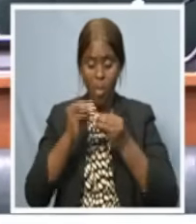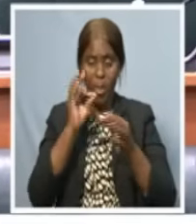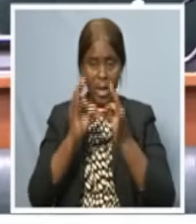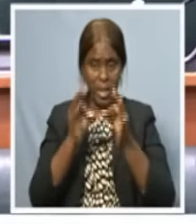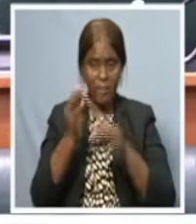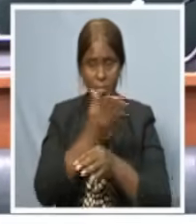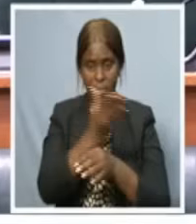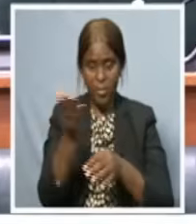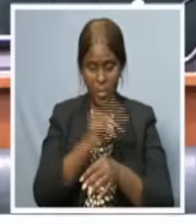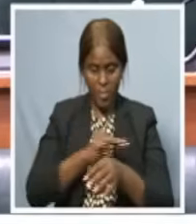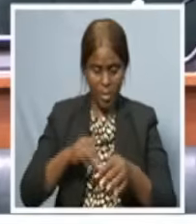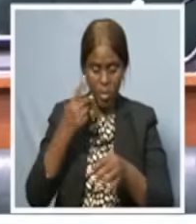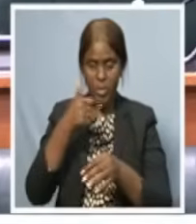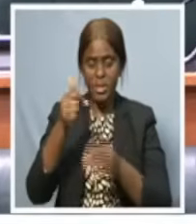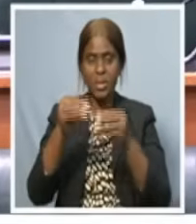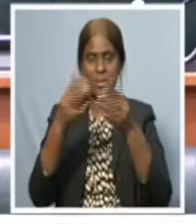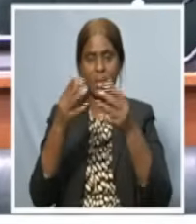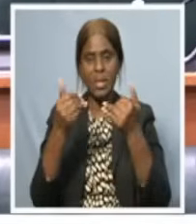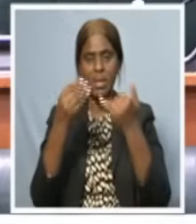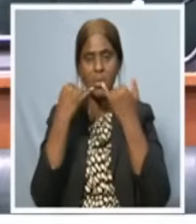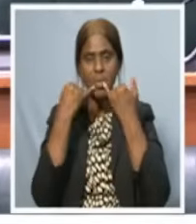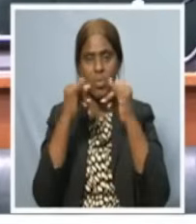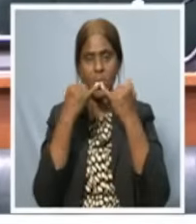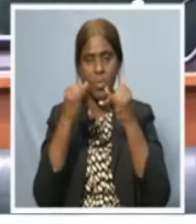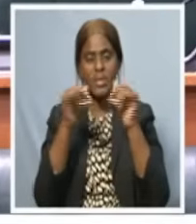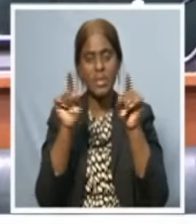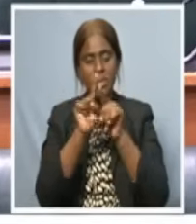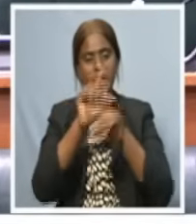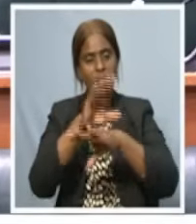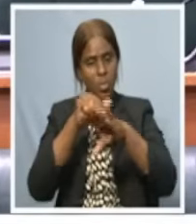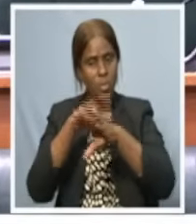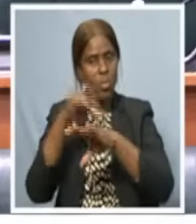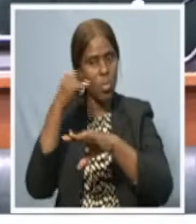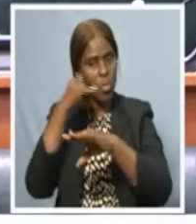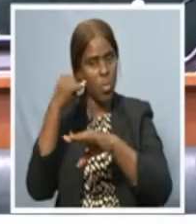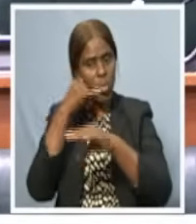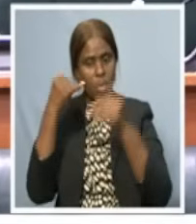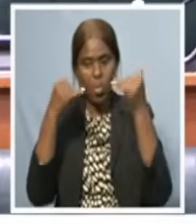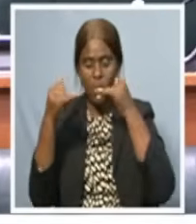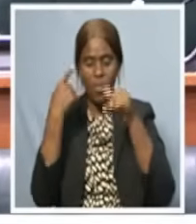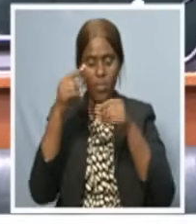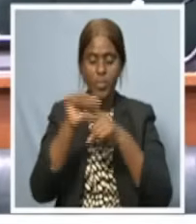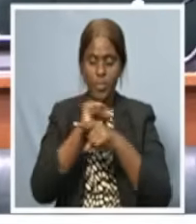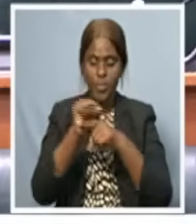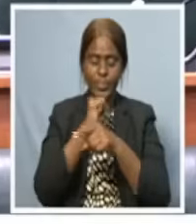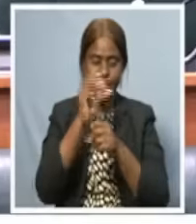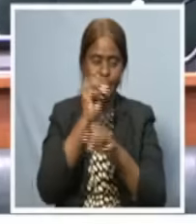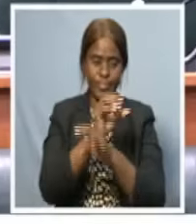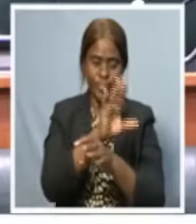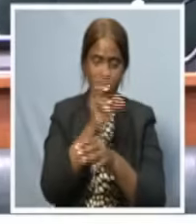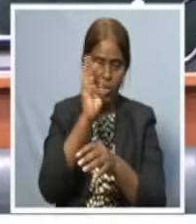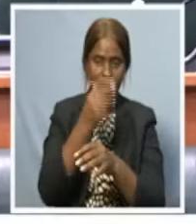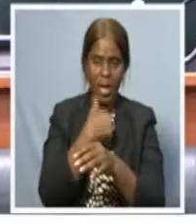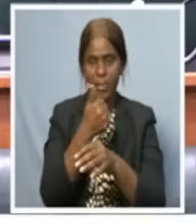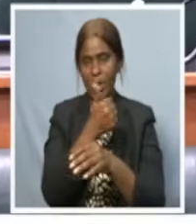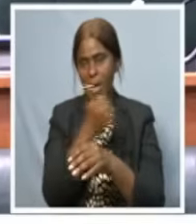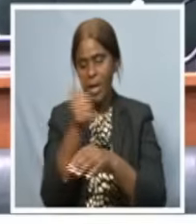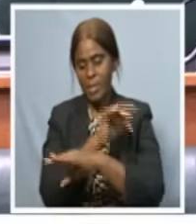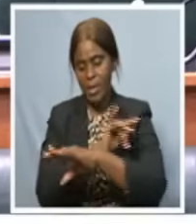if those members who have been given and they have been called for training are not available, there will be a